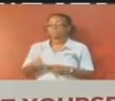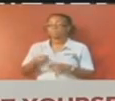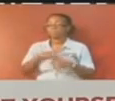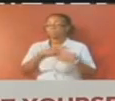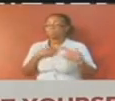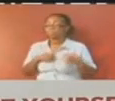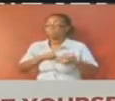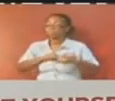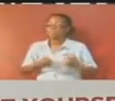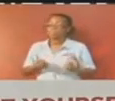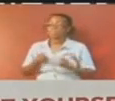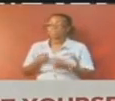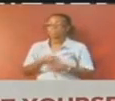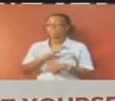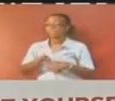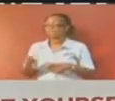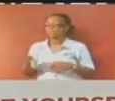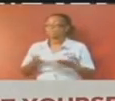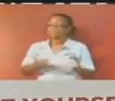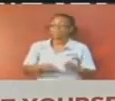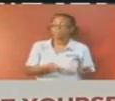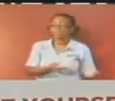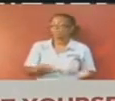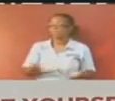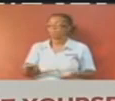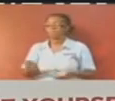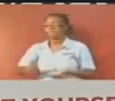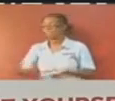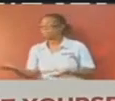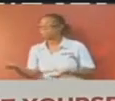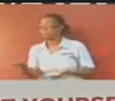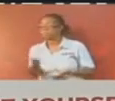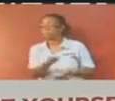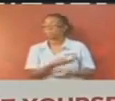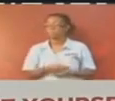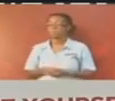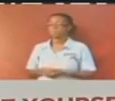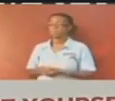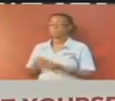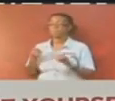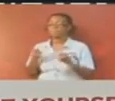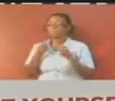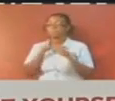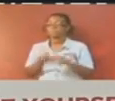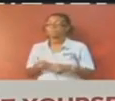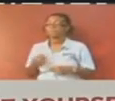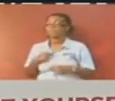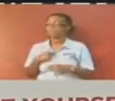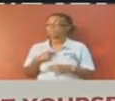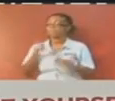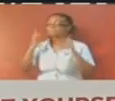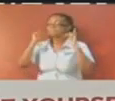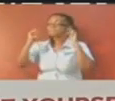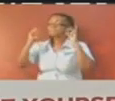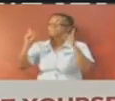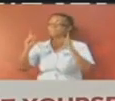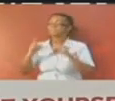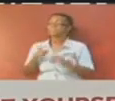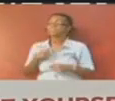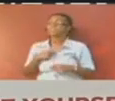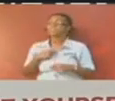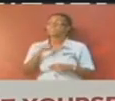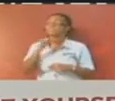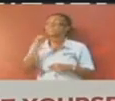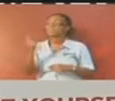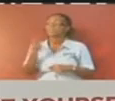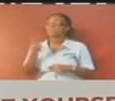Last night, when we were operationalizing the UTT campus that Dr. Richard spoke about, I spent Mother's Day